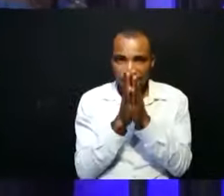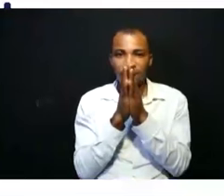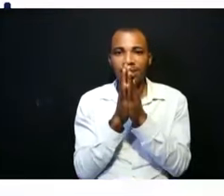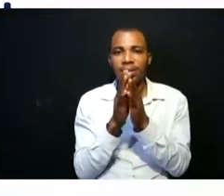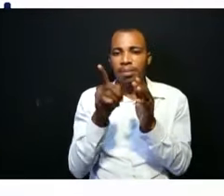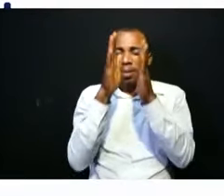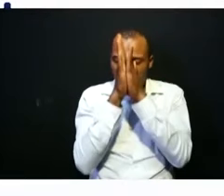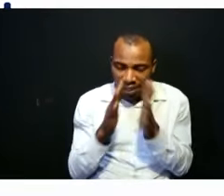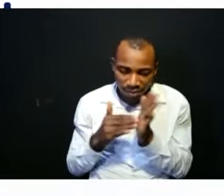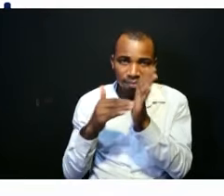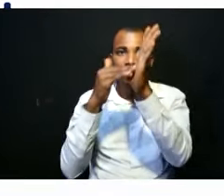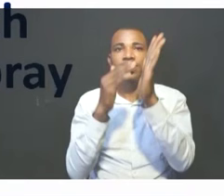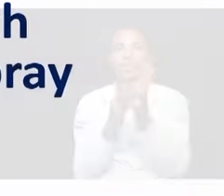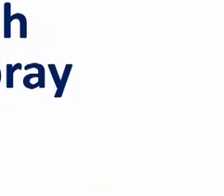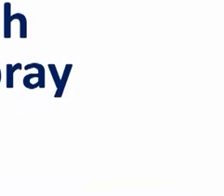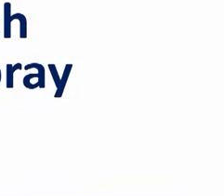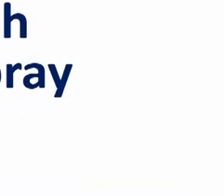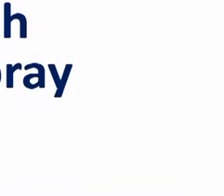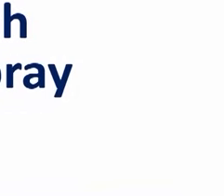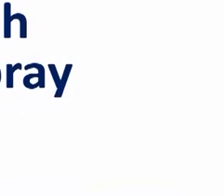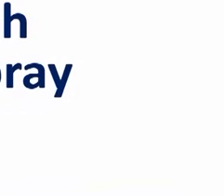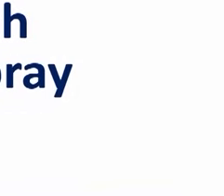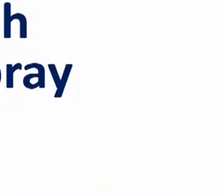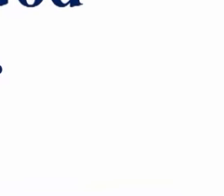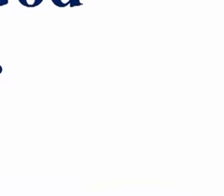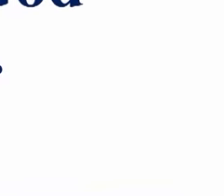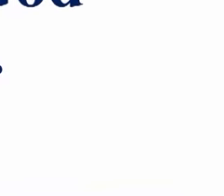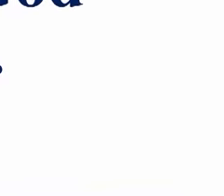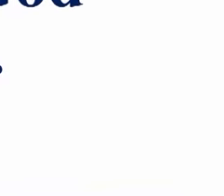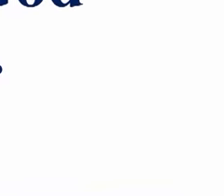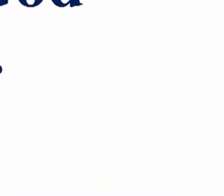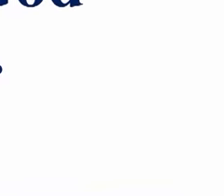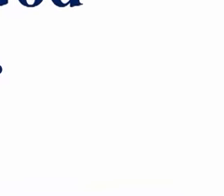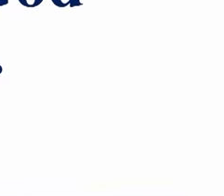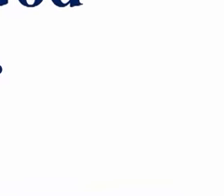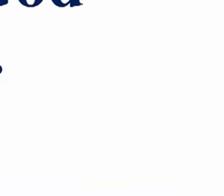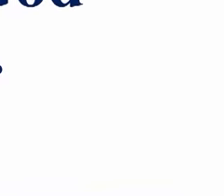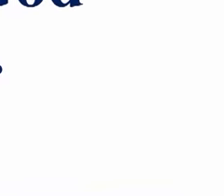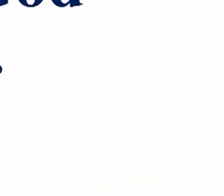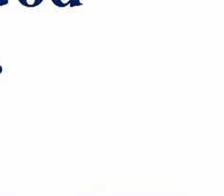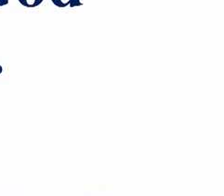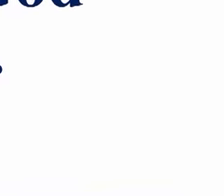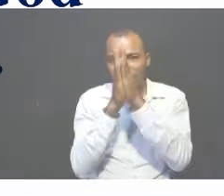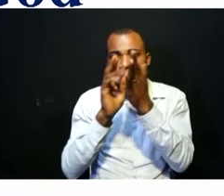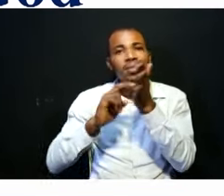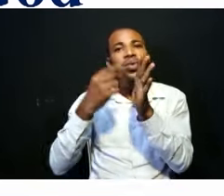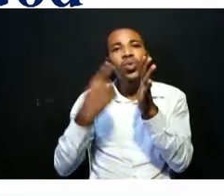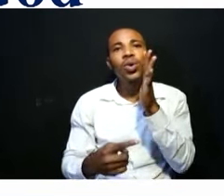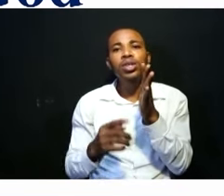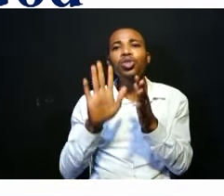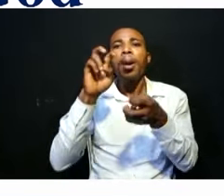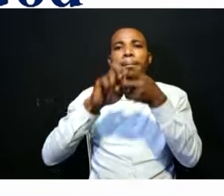they pray much. Prayer is bringing God into the equation. Bringing God into